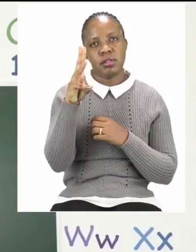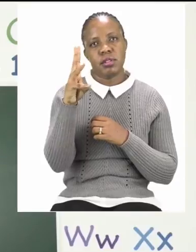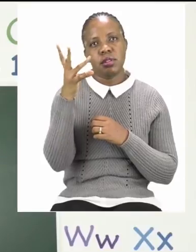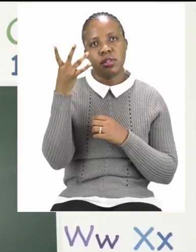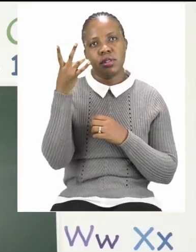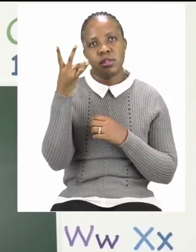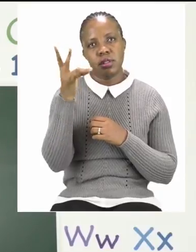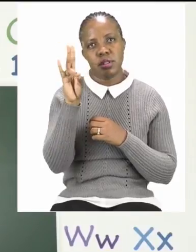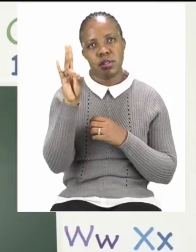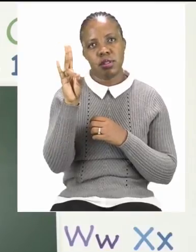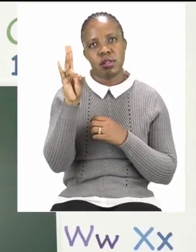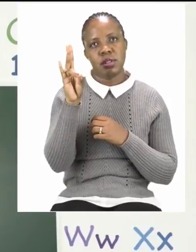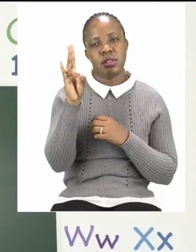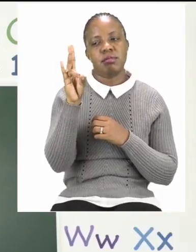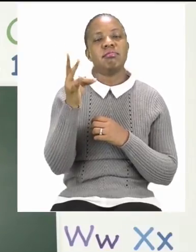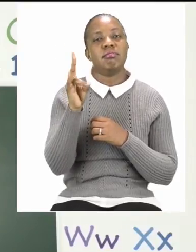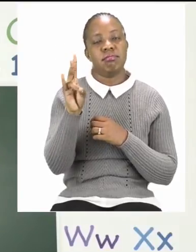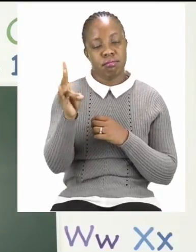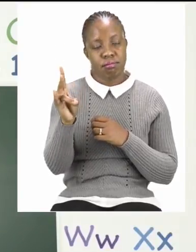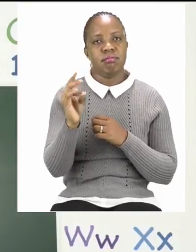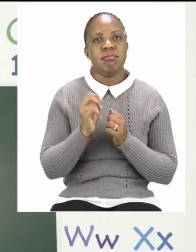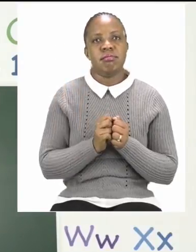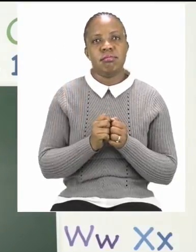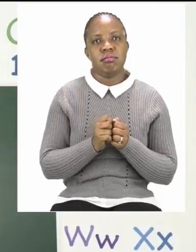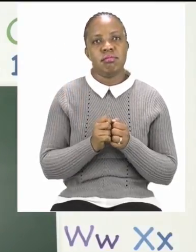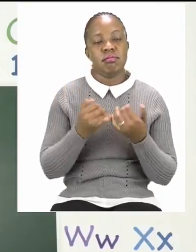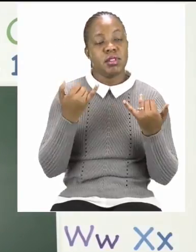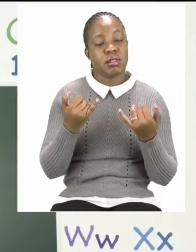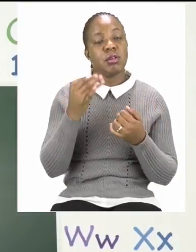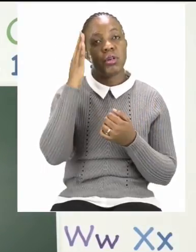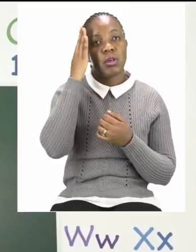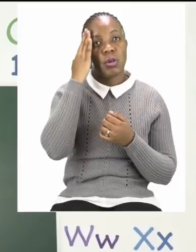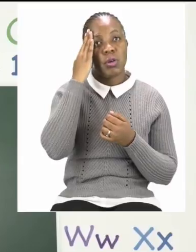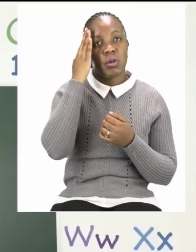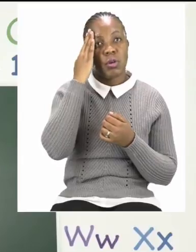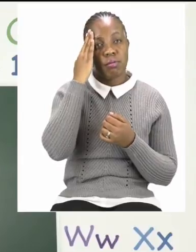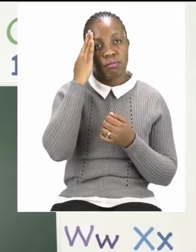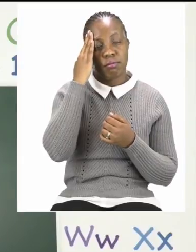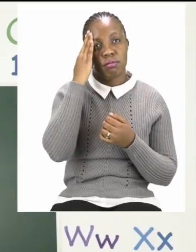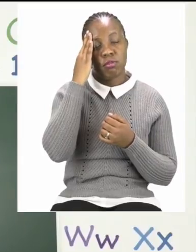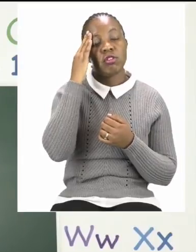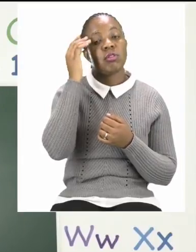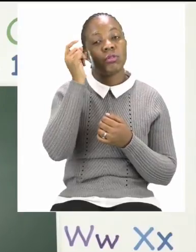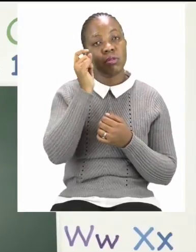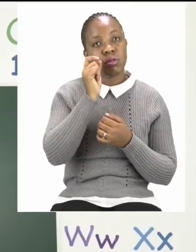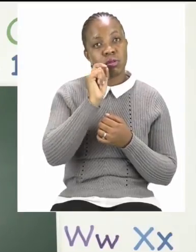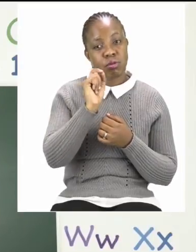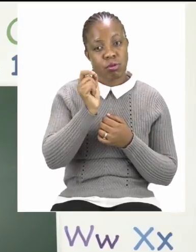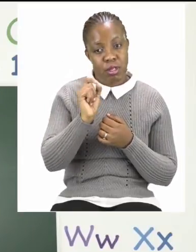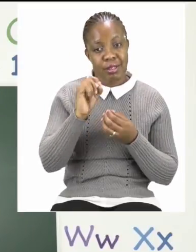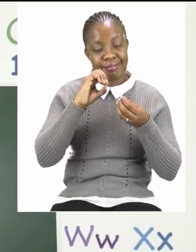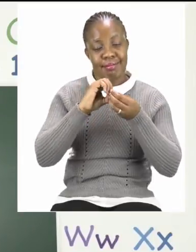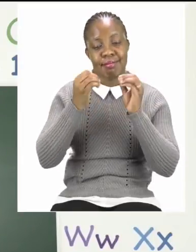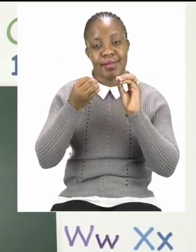6, 7. So we know that in the box, there are going to be